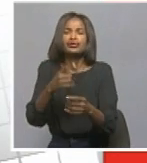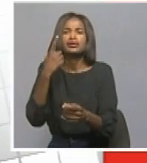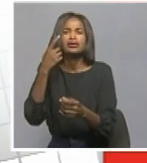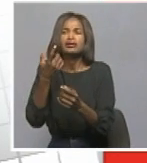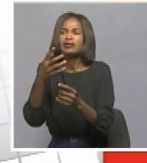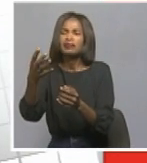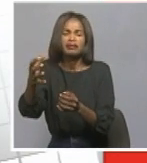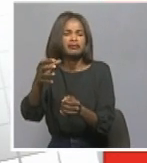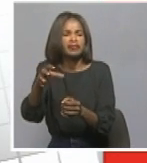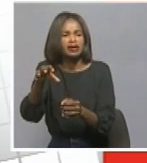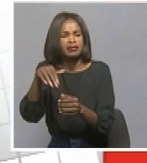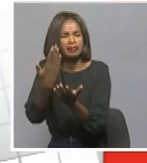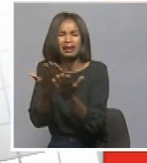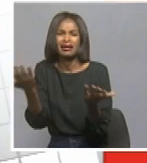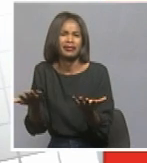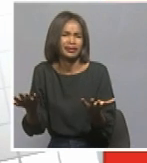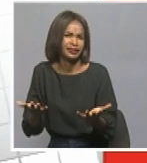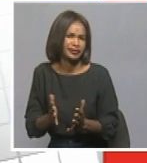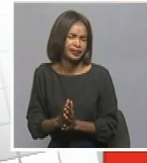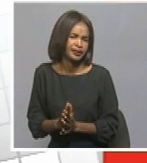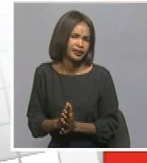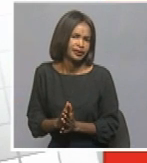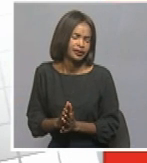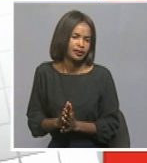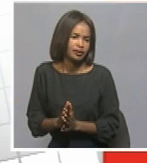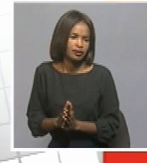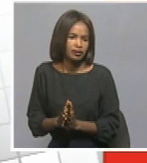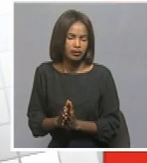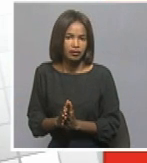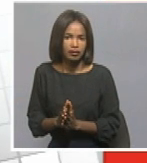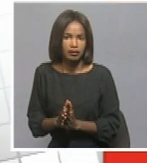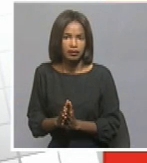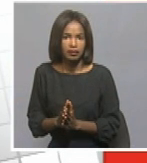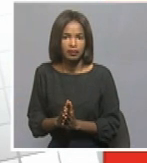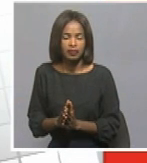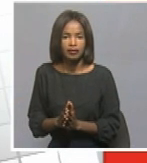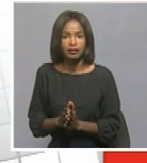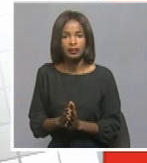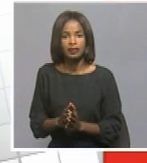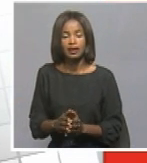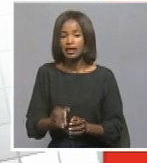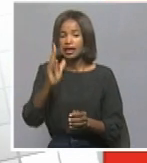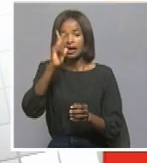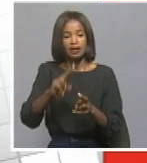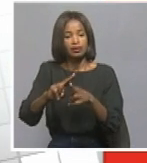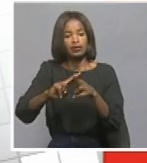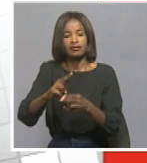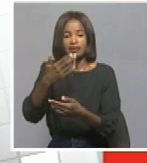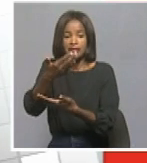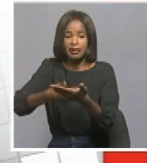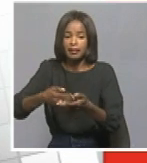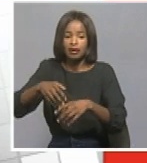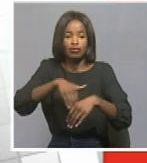cases? First of all, there should not be any cases where people use travel certificates.